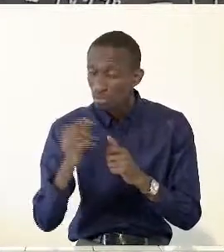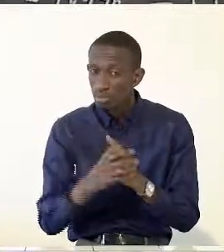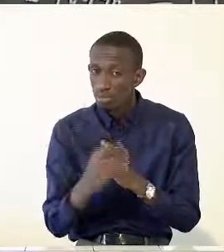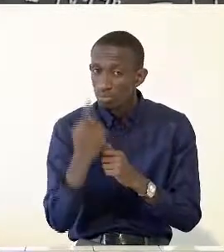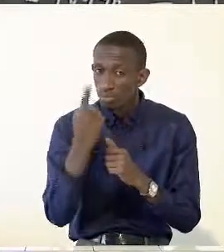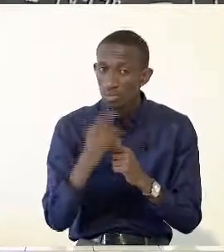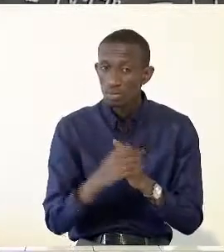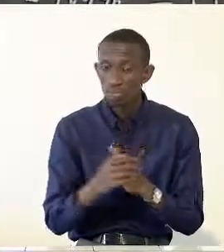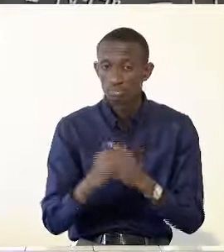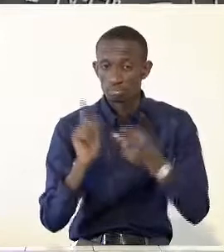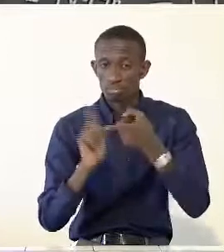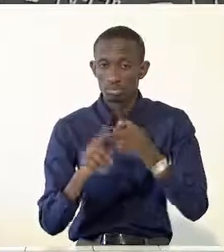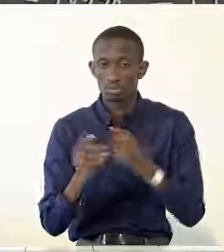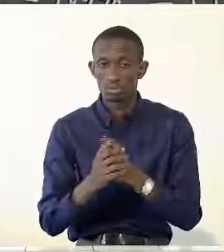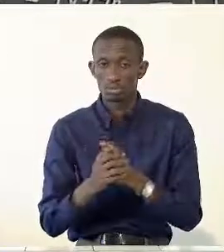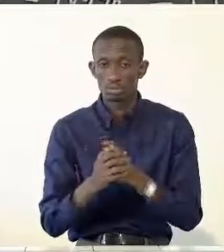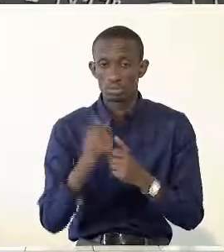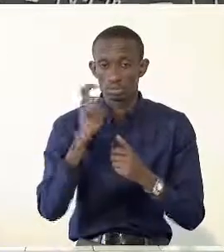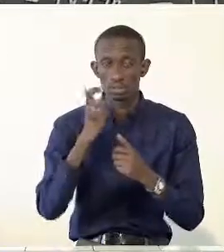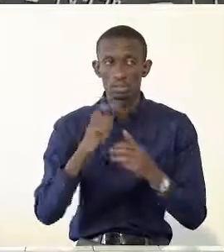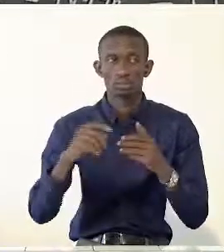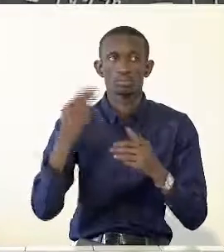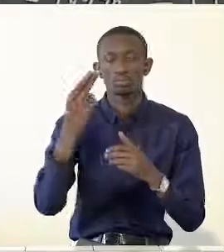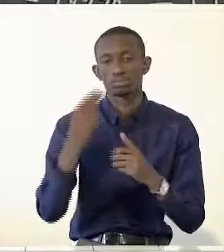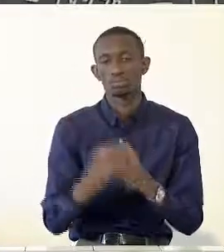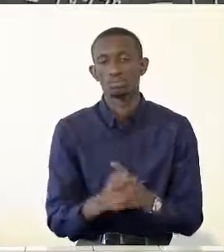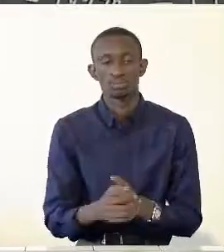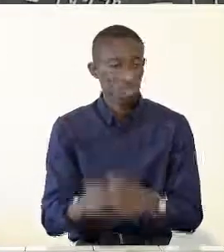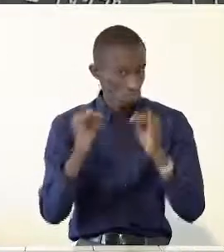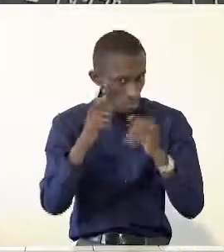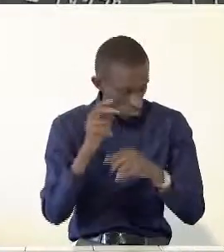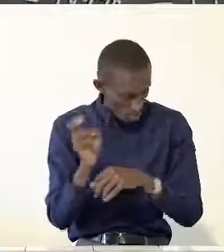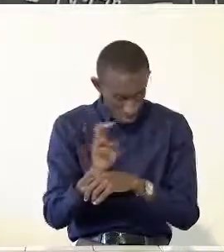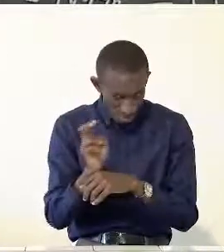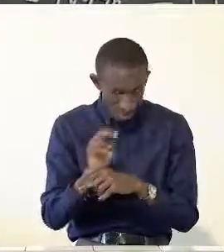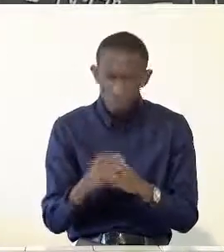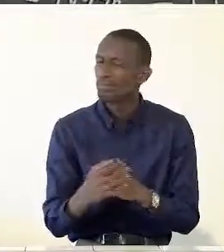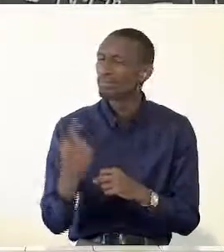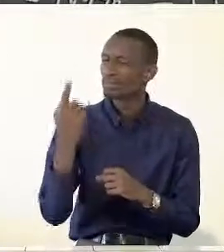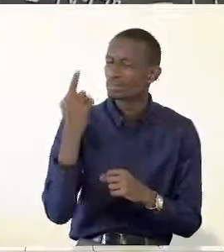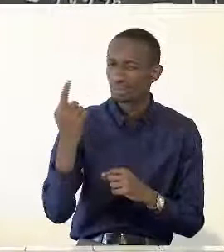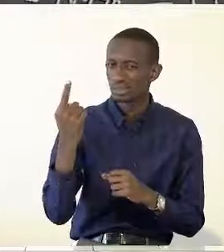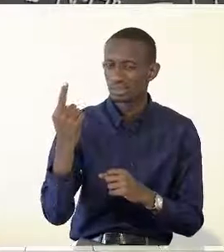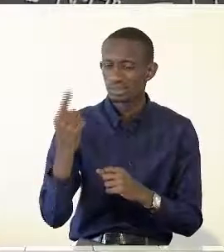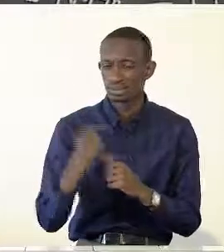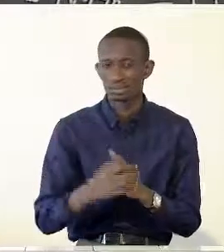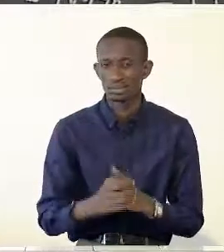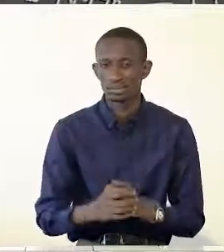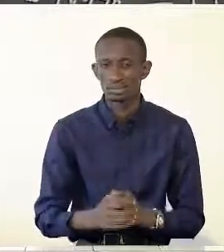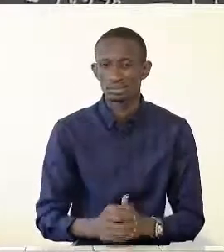x squared, isn't it? If you observe 1